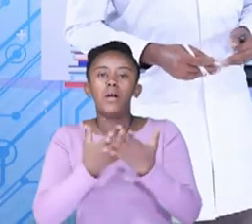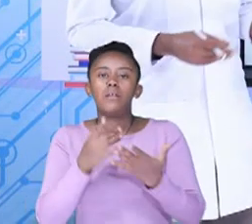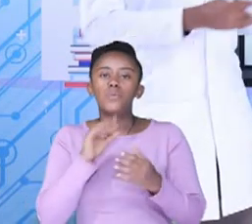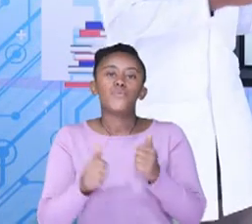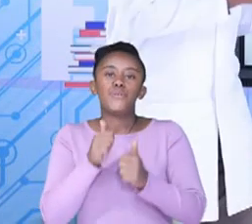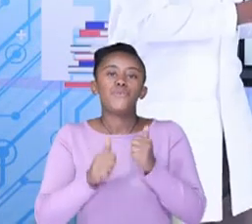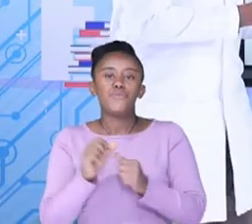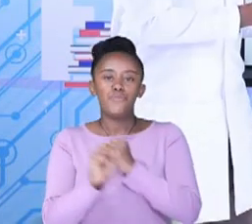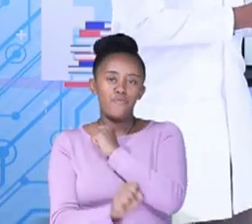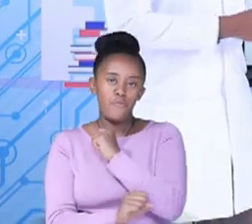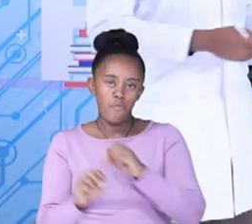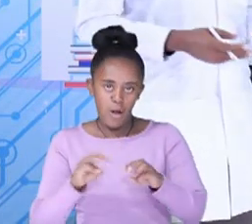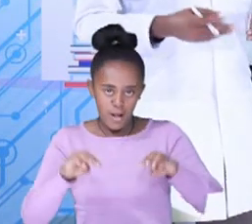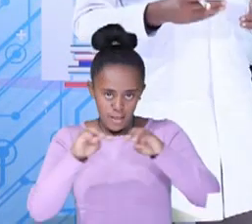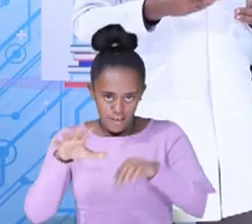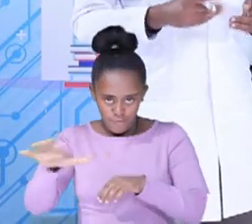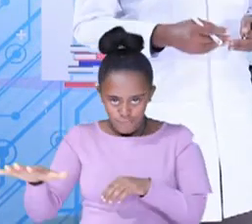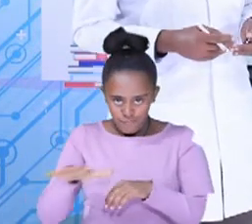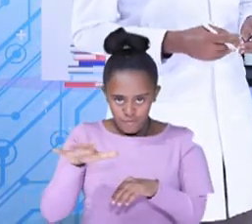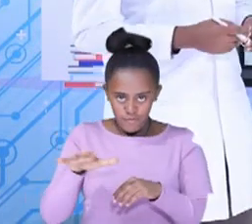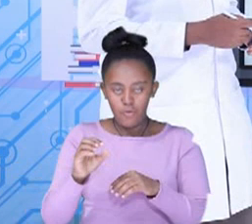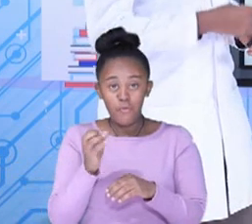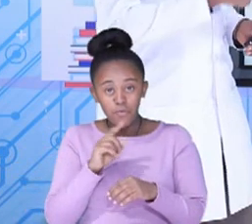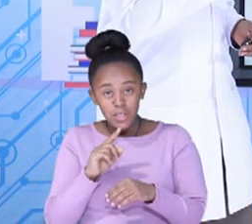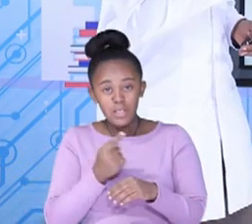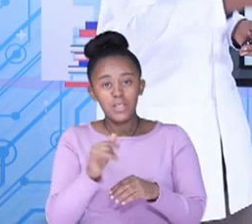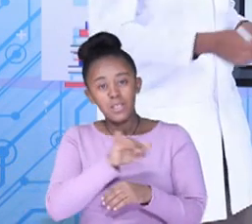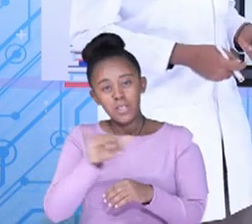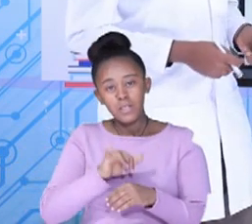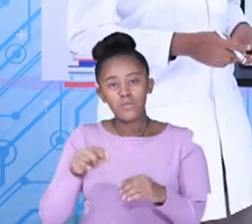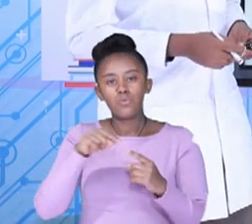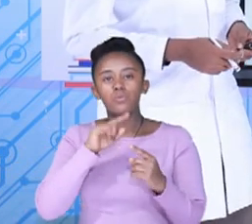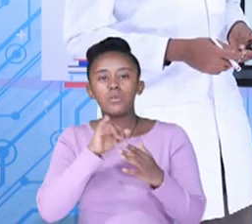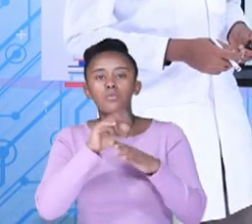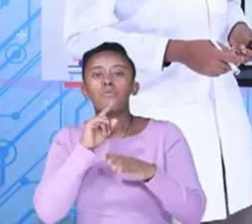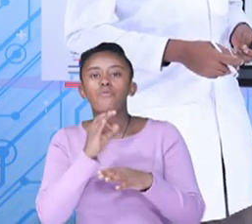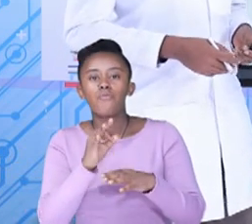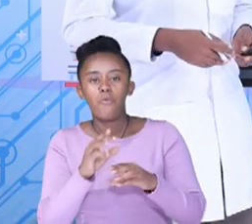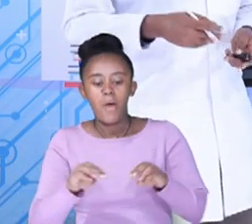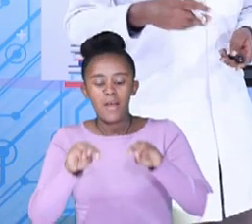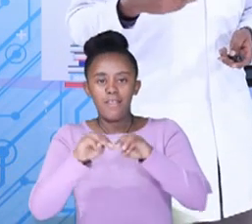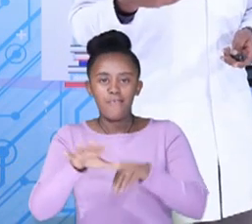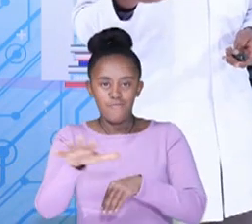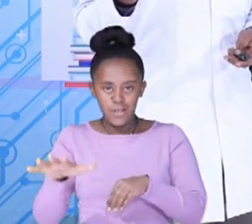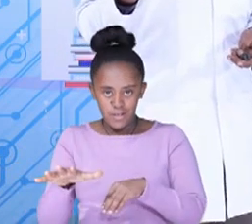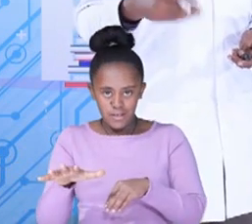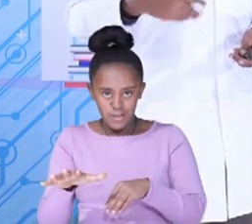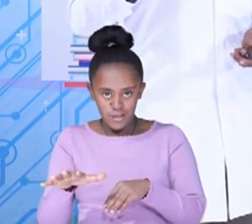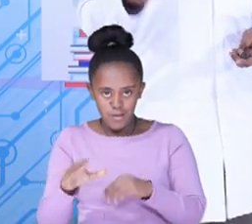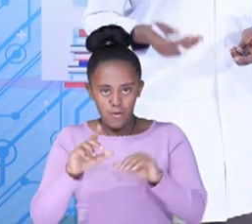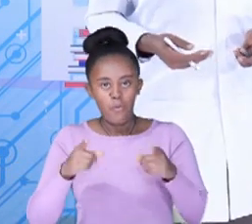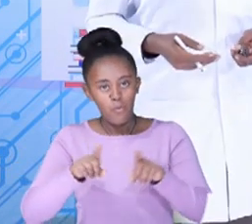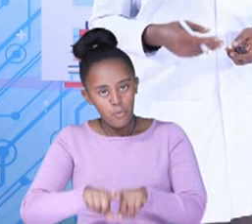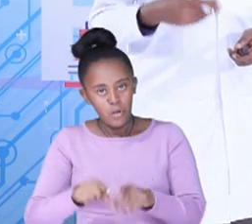form magnetic field of the same to that of external magnetic field. For when